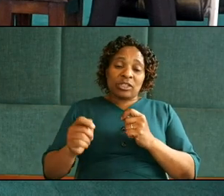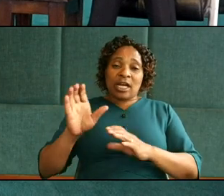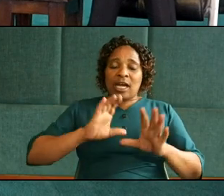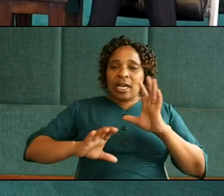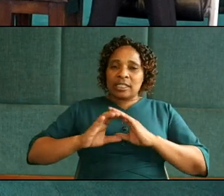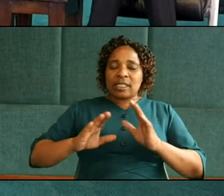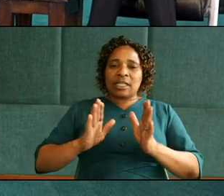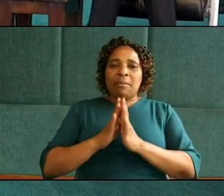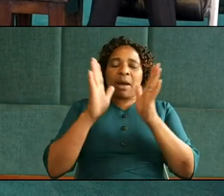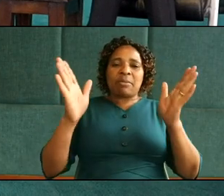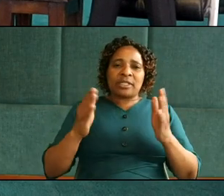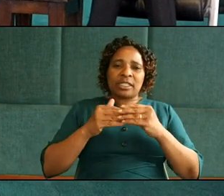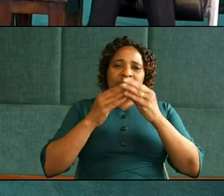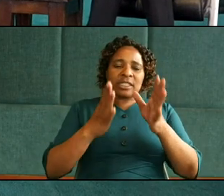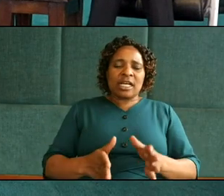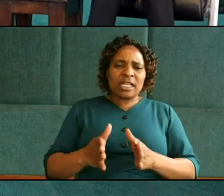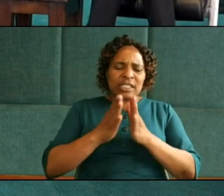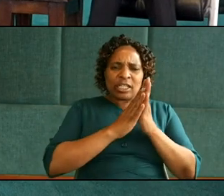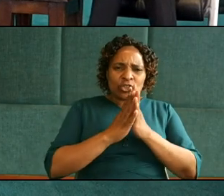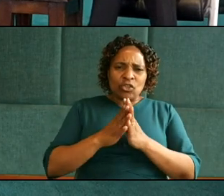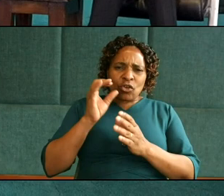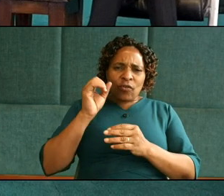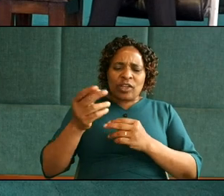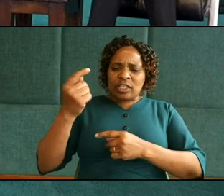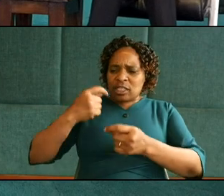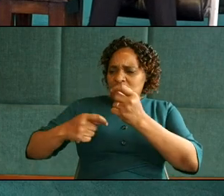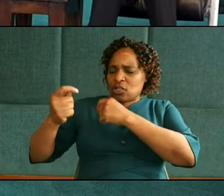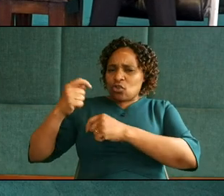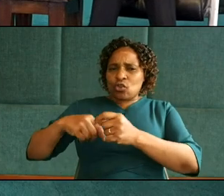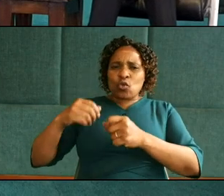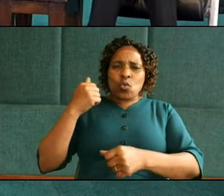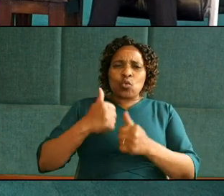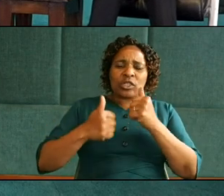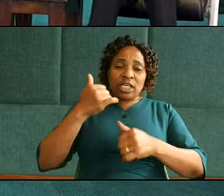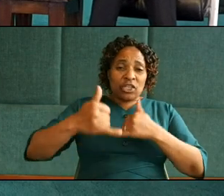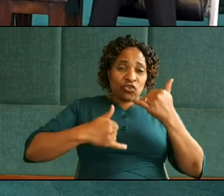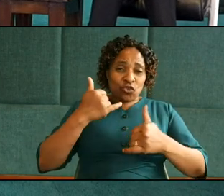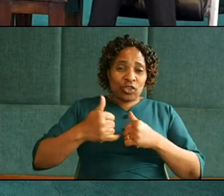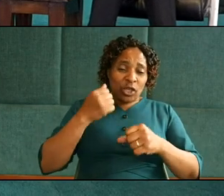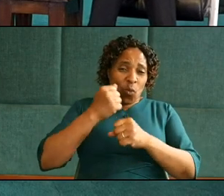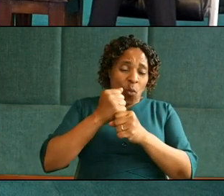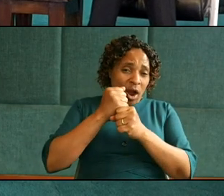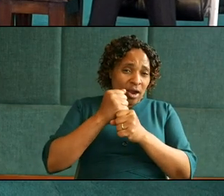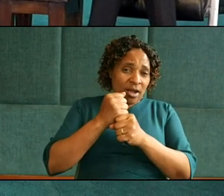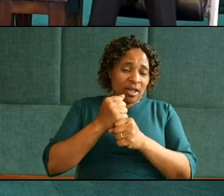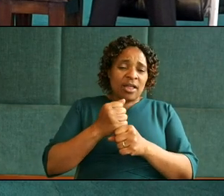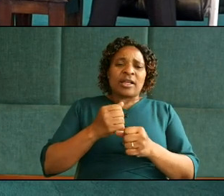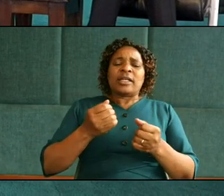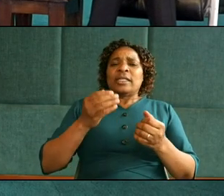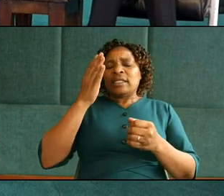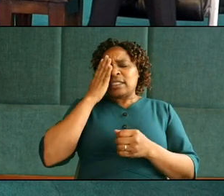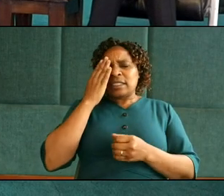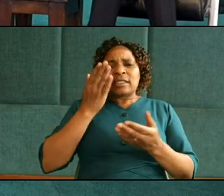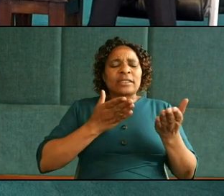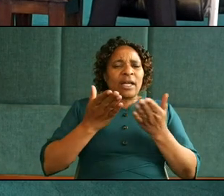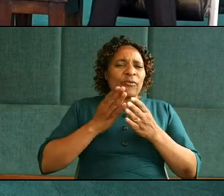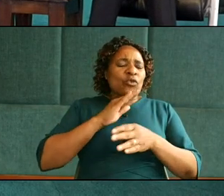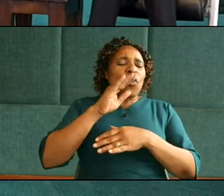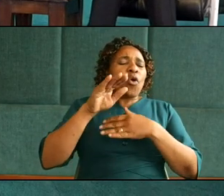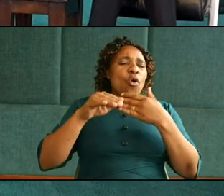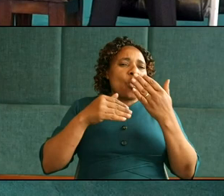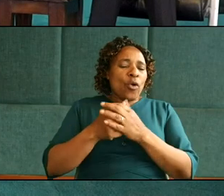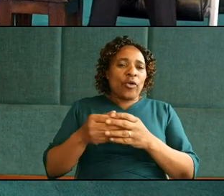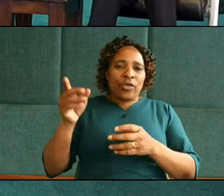public leader is the history of the generation that had enjoyed his labors. Israel served all the days